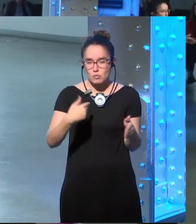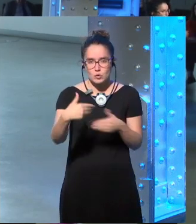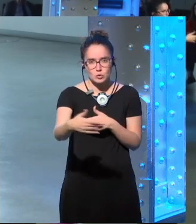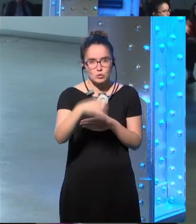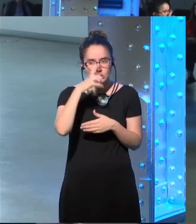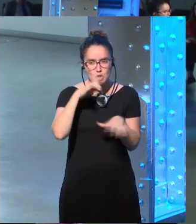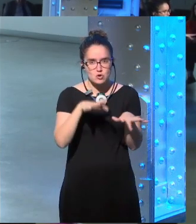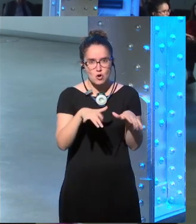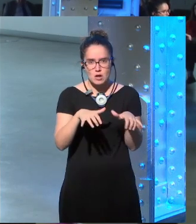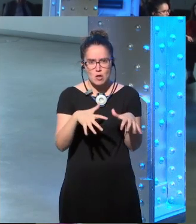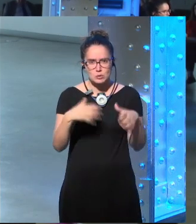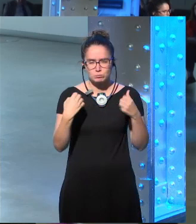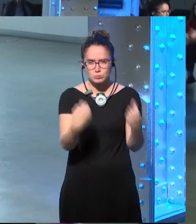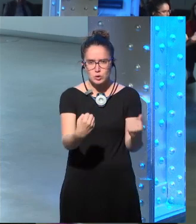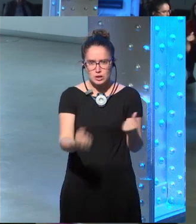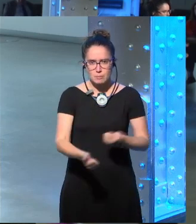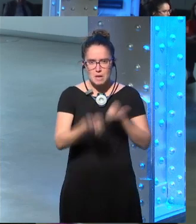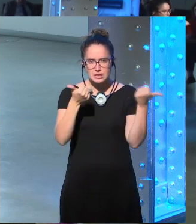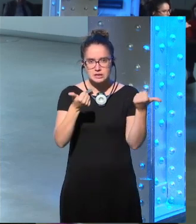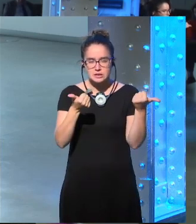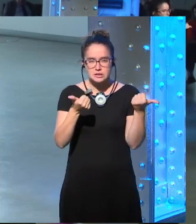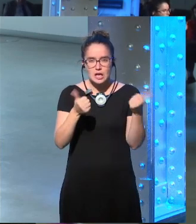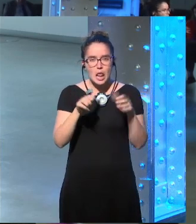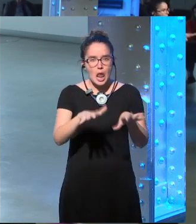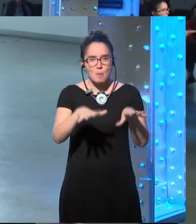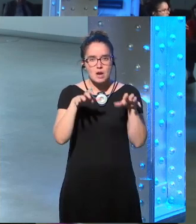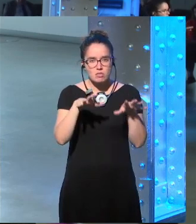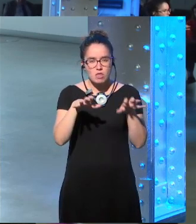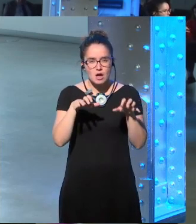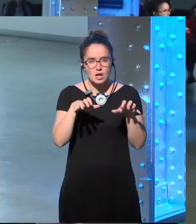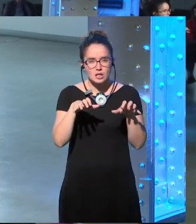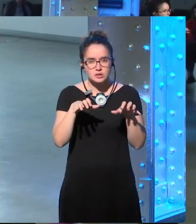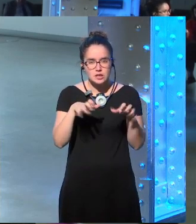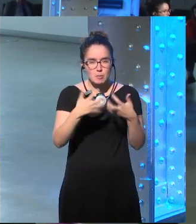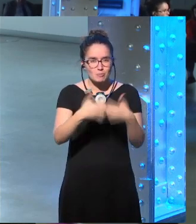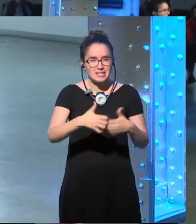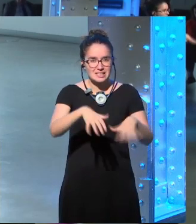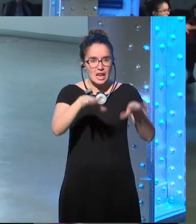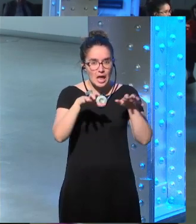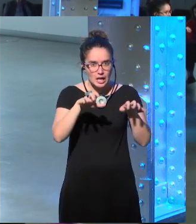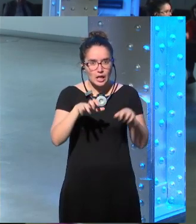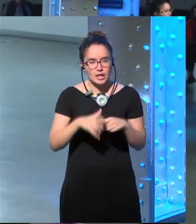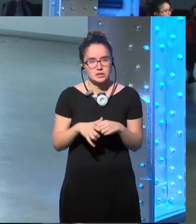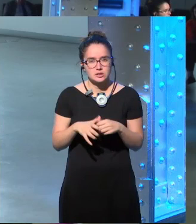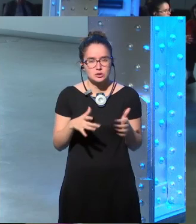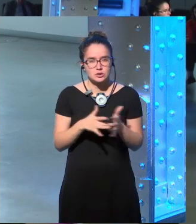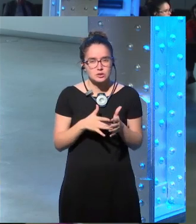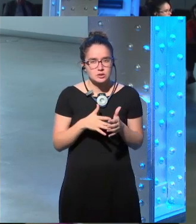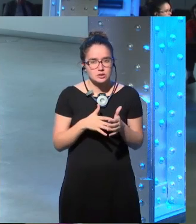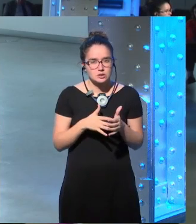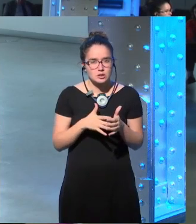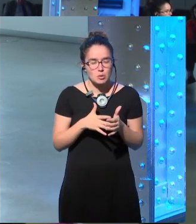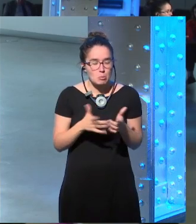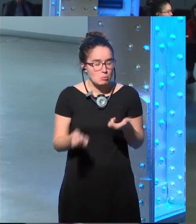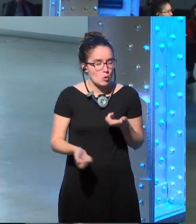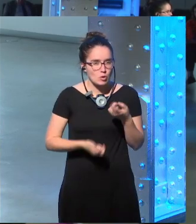with machine learning, etc., they will perhaps be able to be more and more creative in a